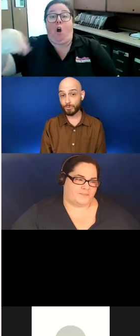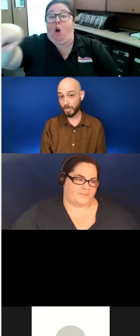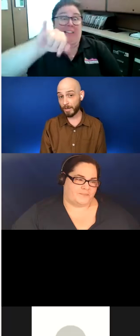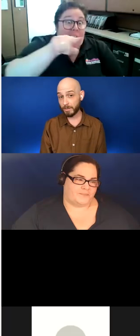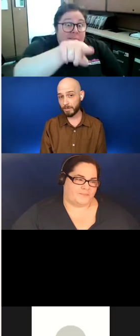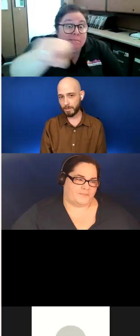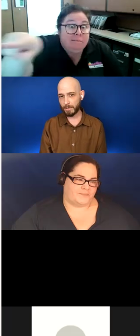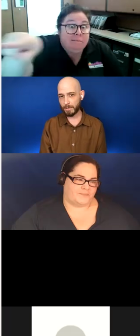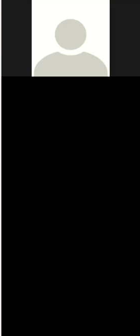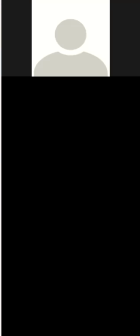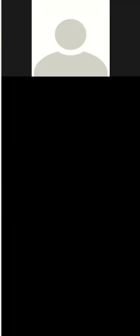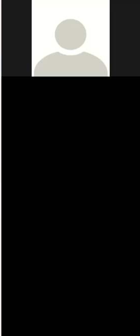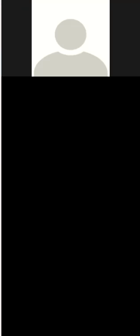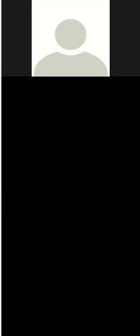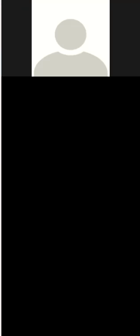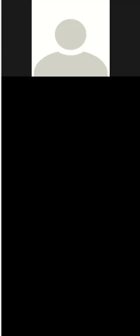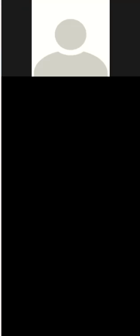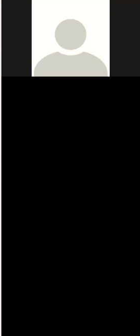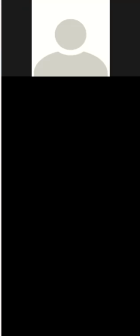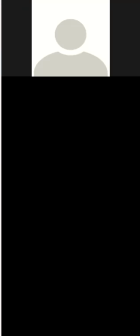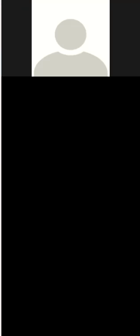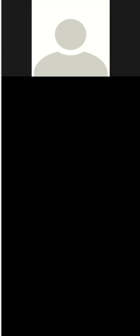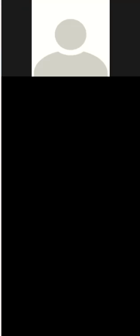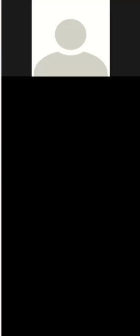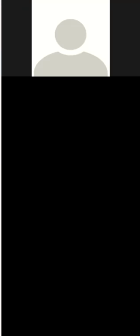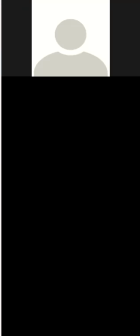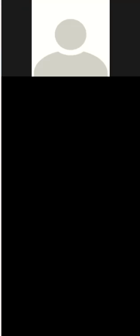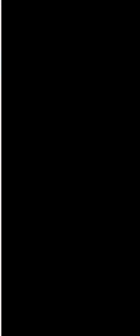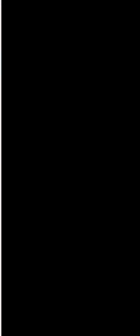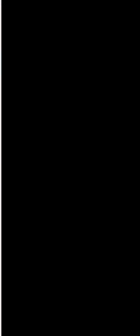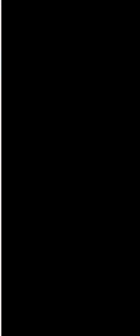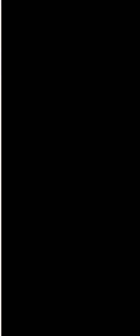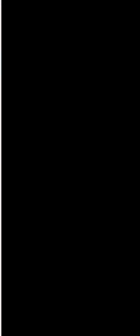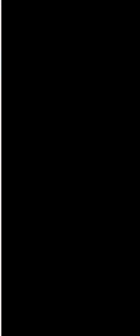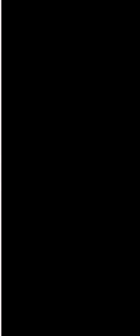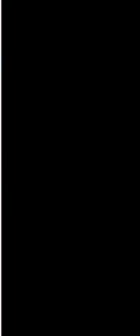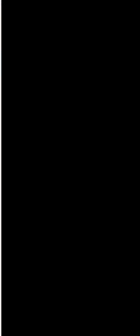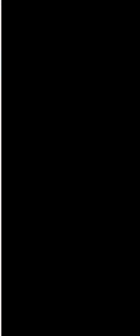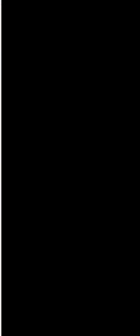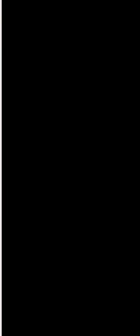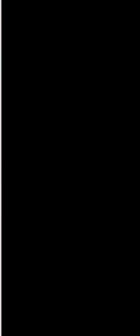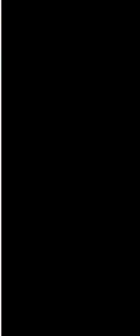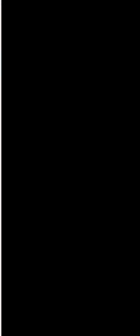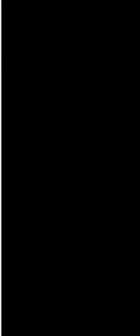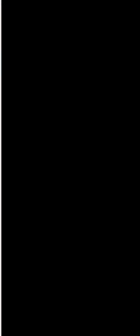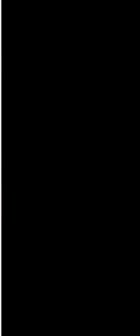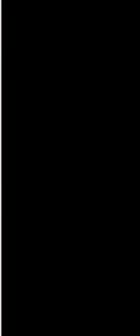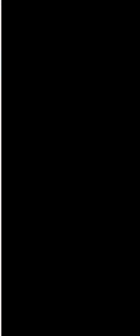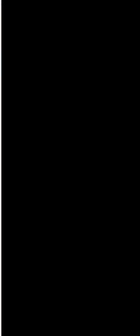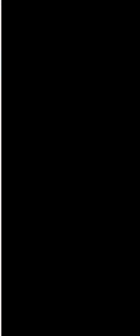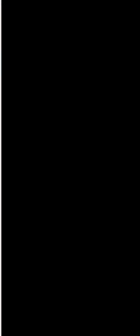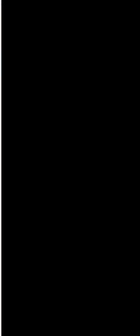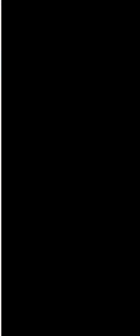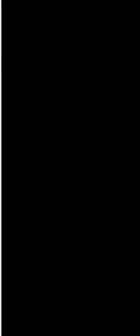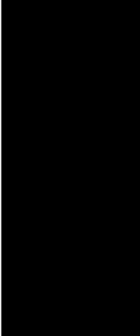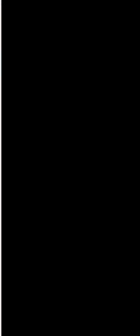family members who sign. But if I wanted to call someone who doesn't sign, like my provider or a nurse, I can connect